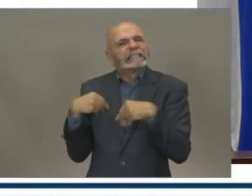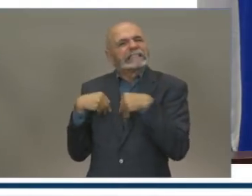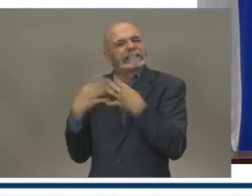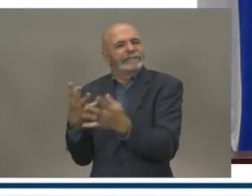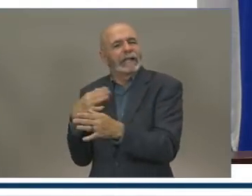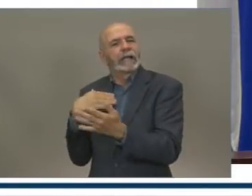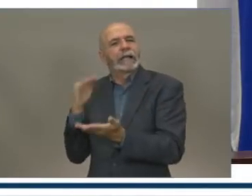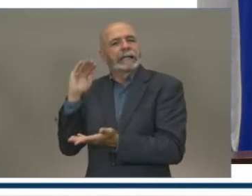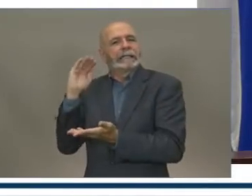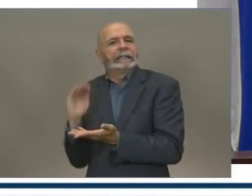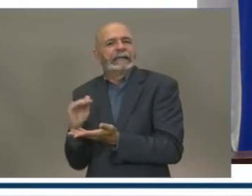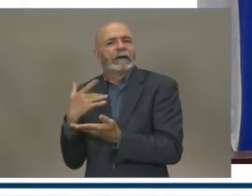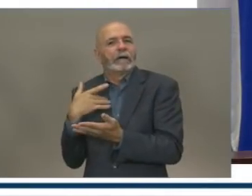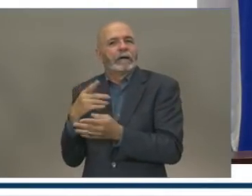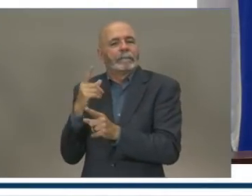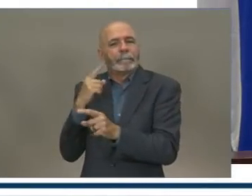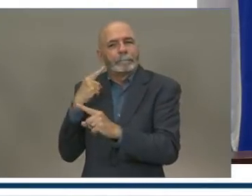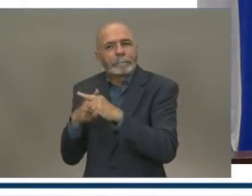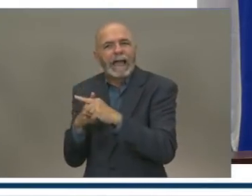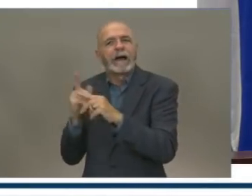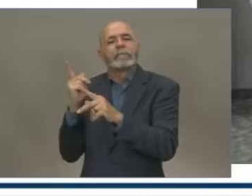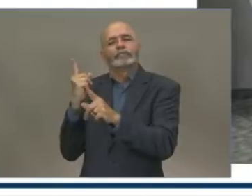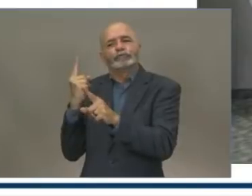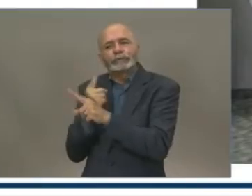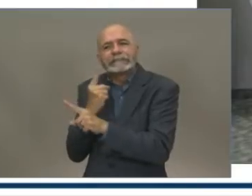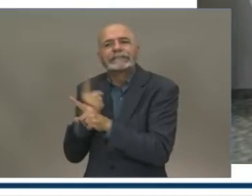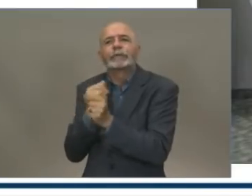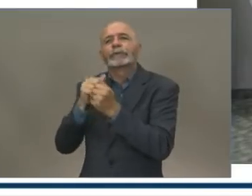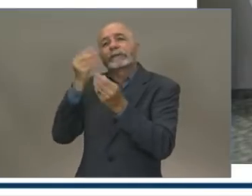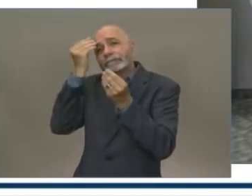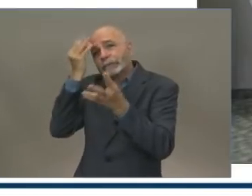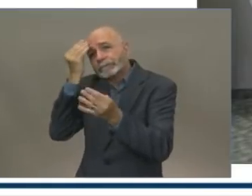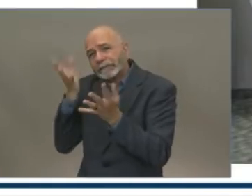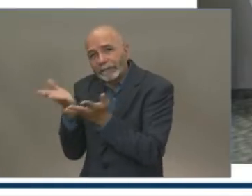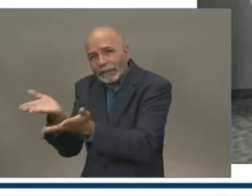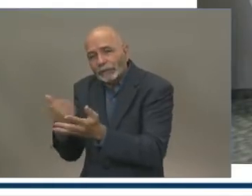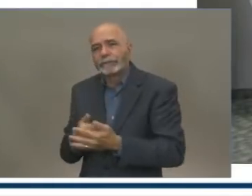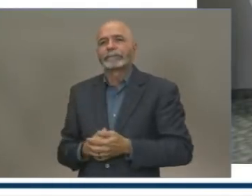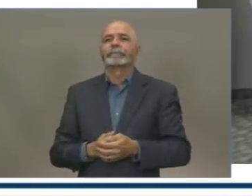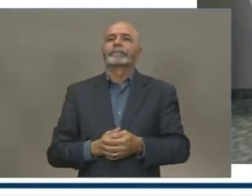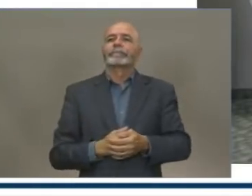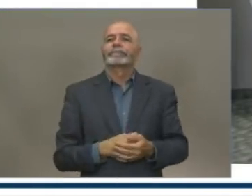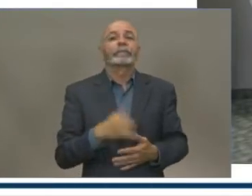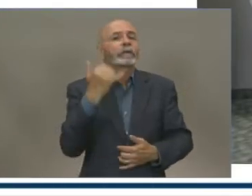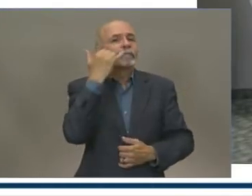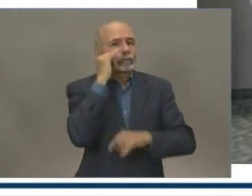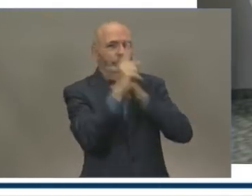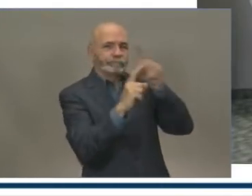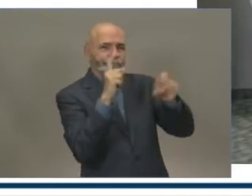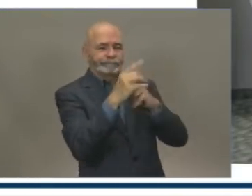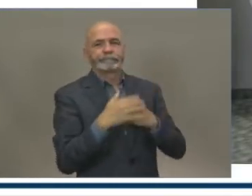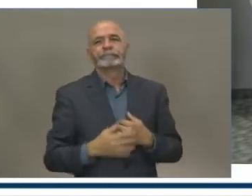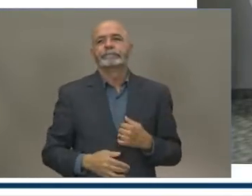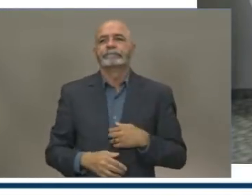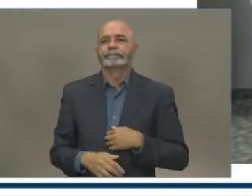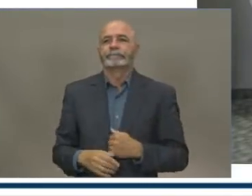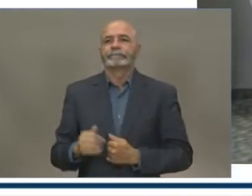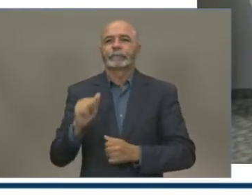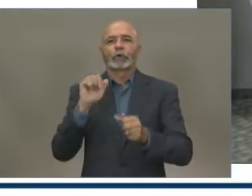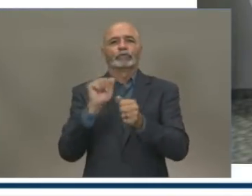right information as well. I'll take some questions from the phone now. We'll start with Ian Fairclough from the Chronicle Herald. Go ahead,